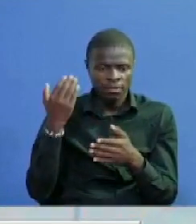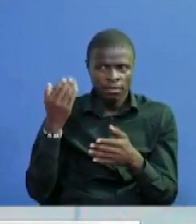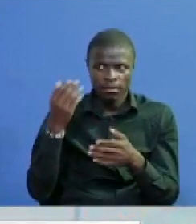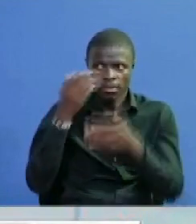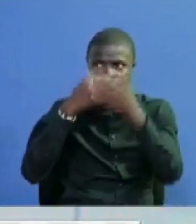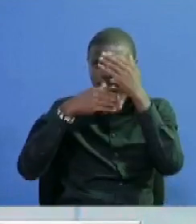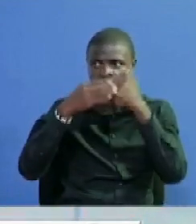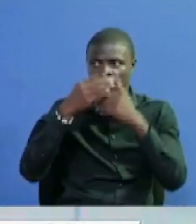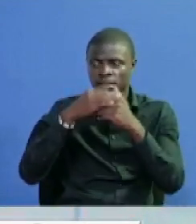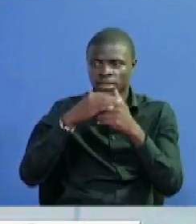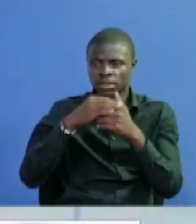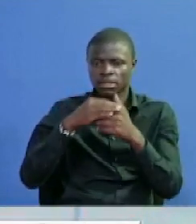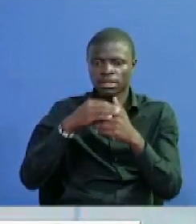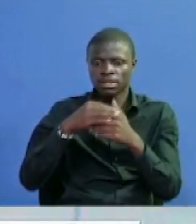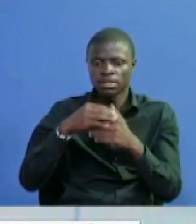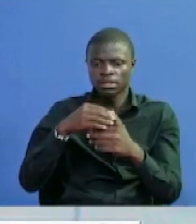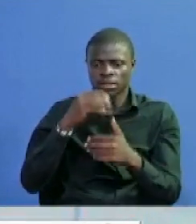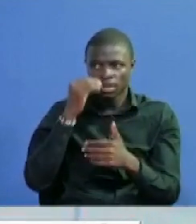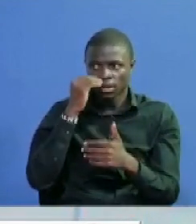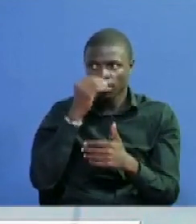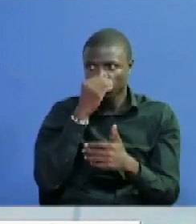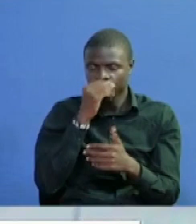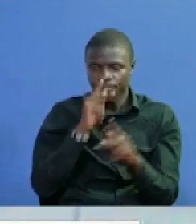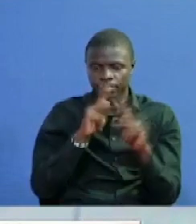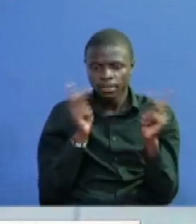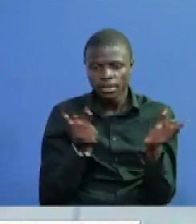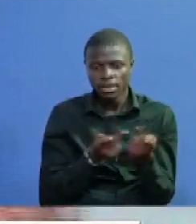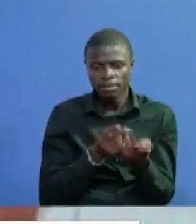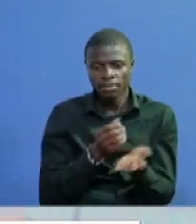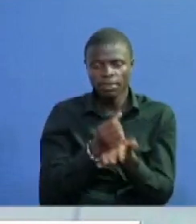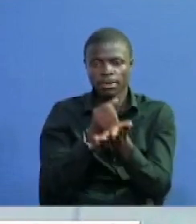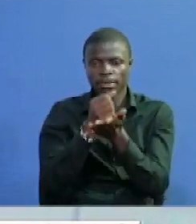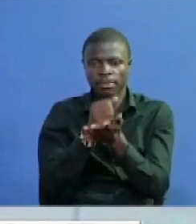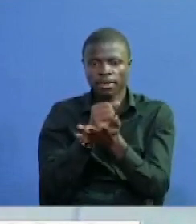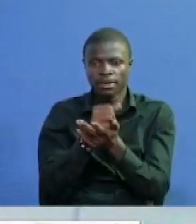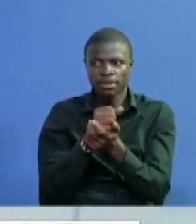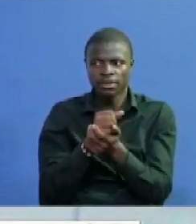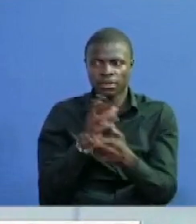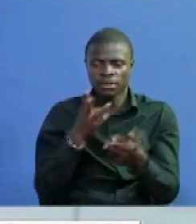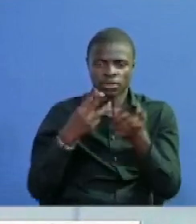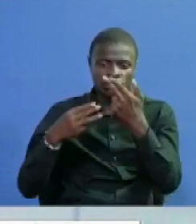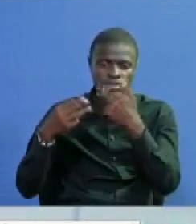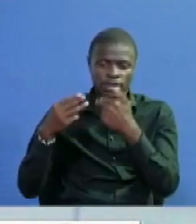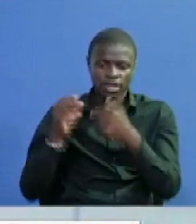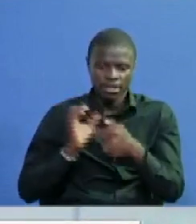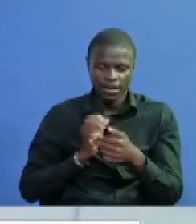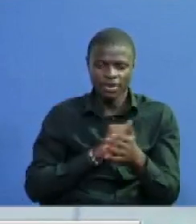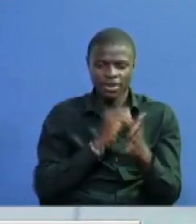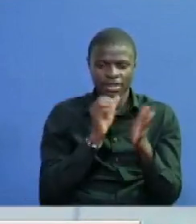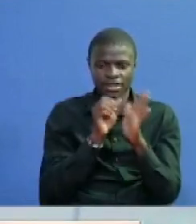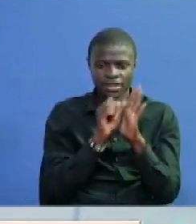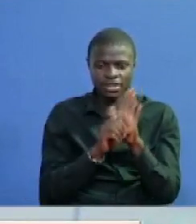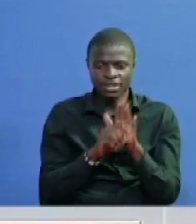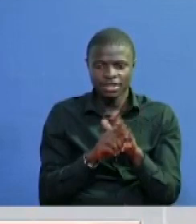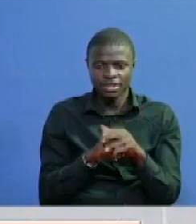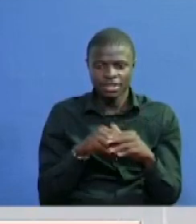that has not been operationalized, the Public Benefit Organizations Act. So we will also be bringing our agenda and asking the government to implement.